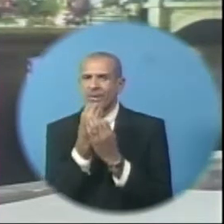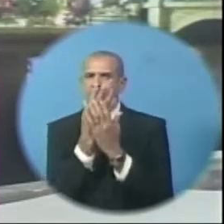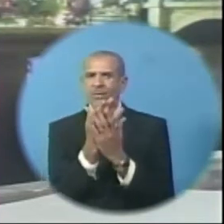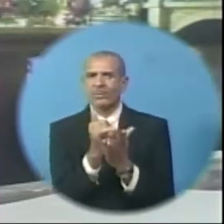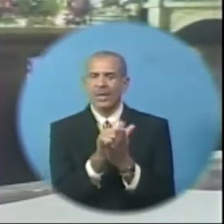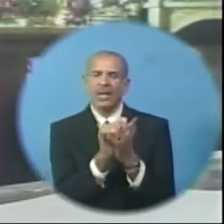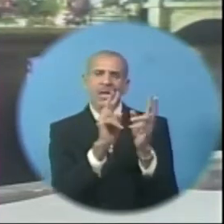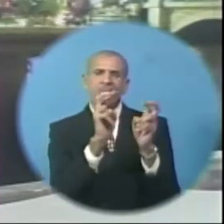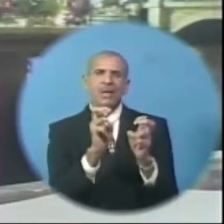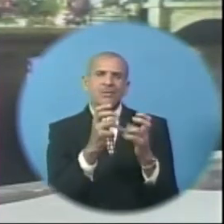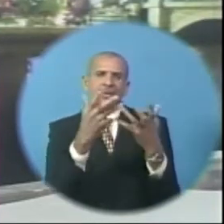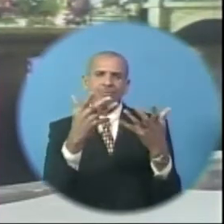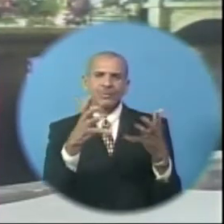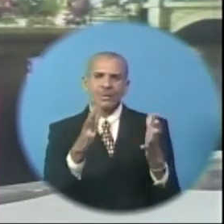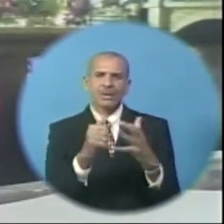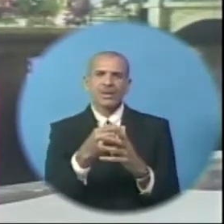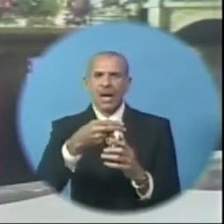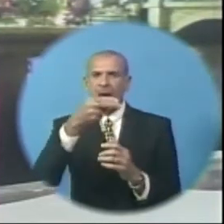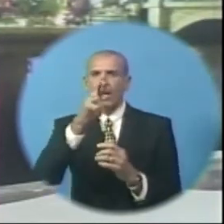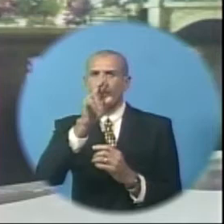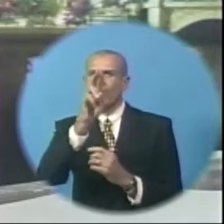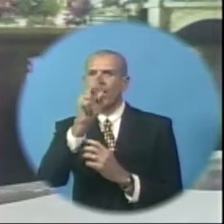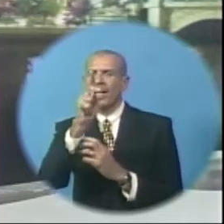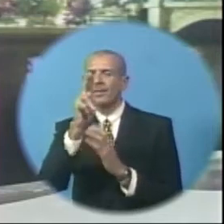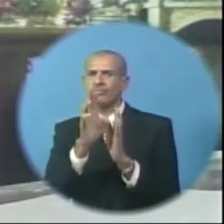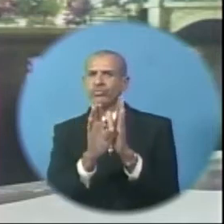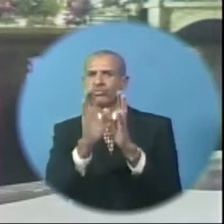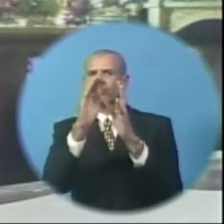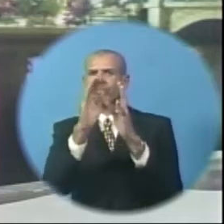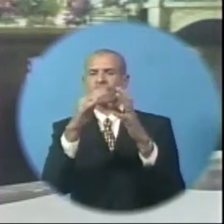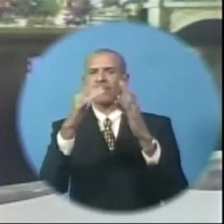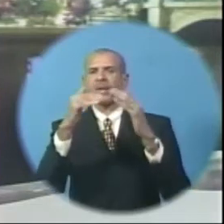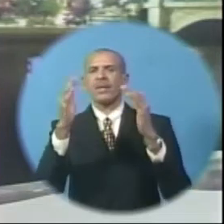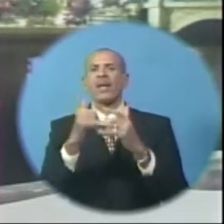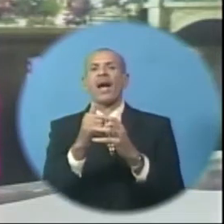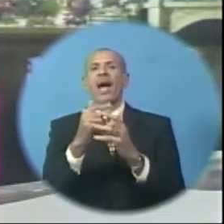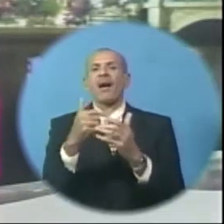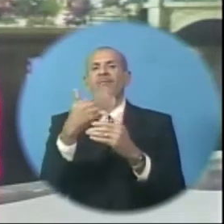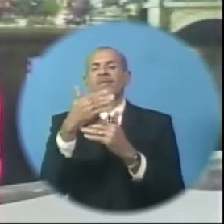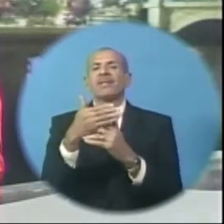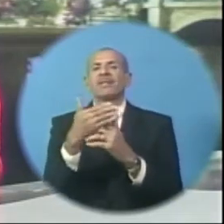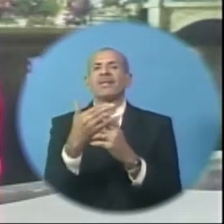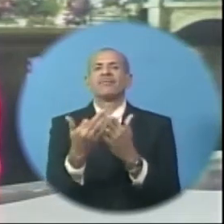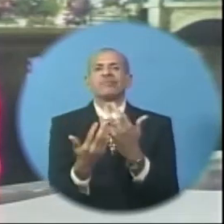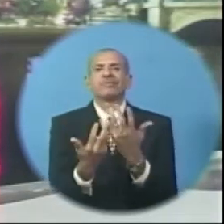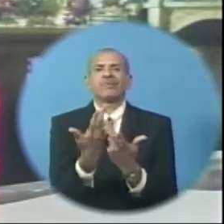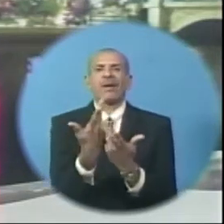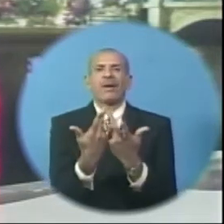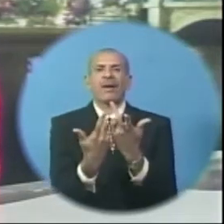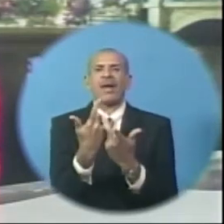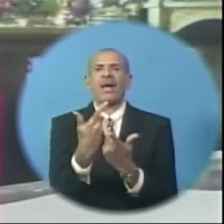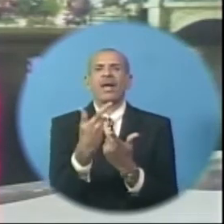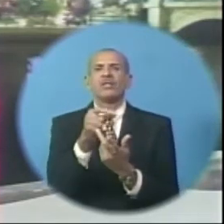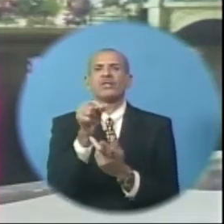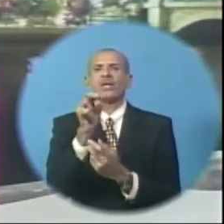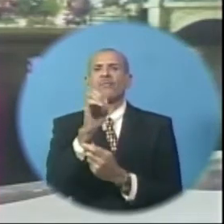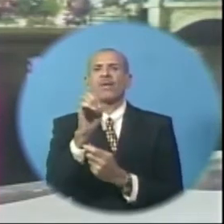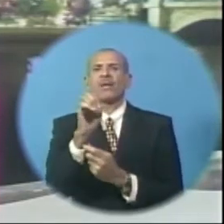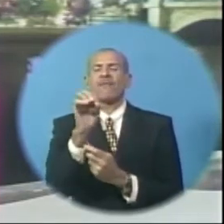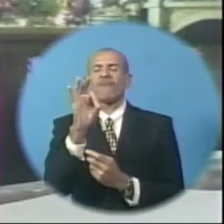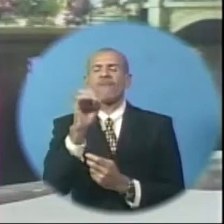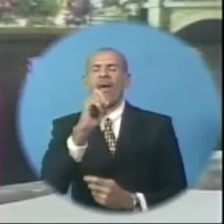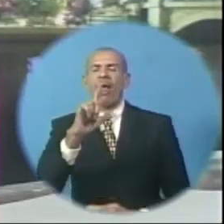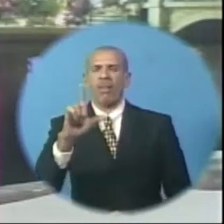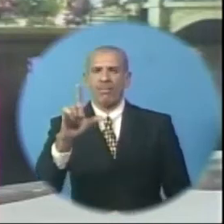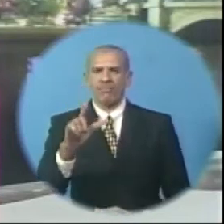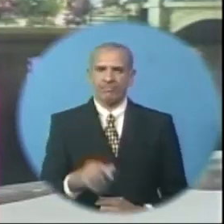been completed into other high-rise units across the country in the wake of the deadly Grenfell fire. Reverend Guy Hewitt says